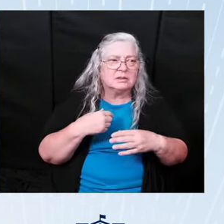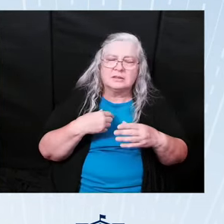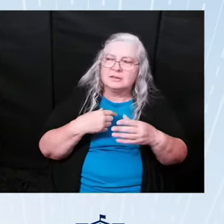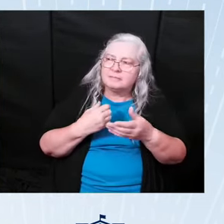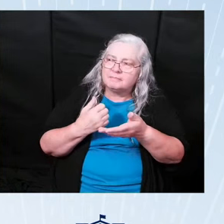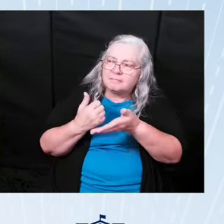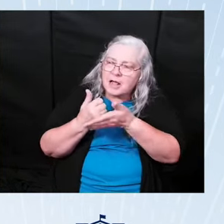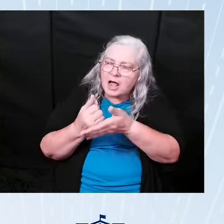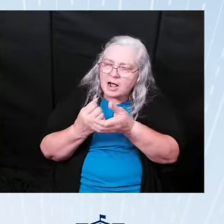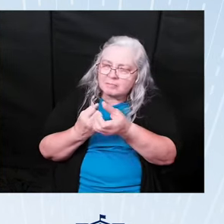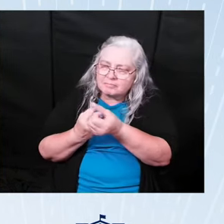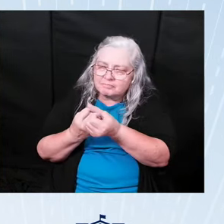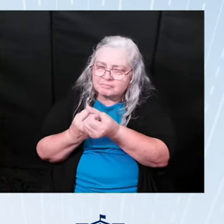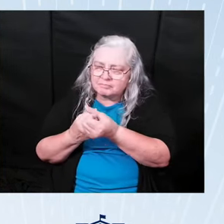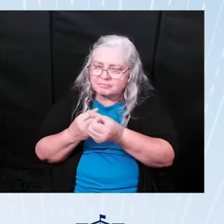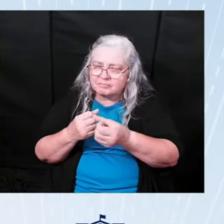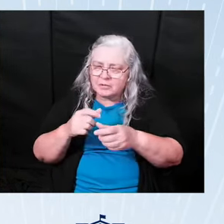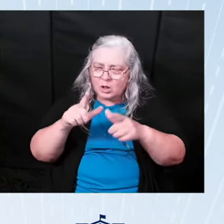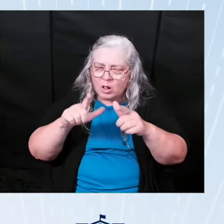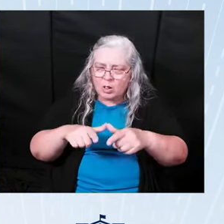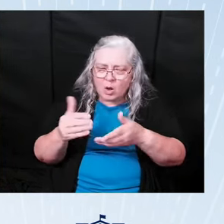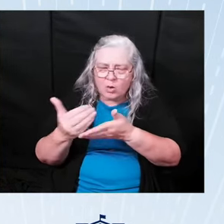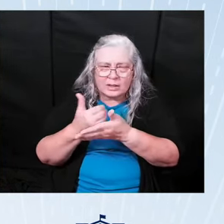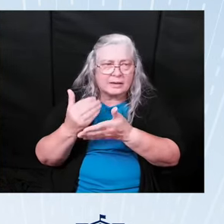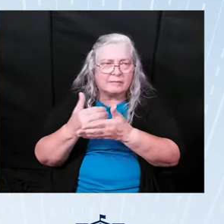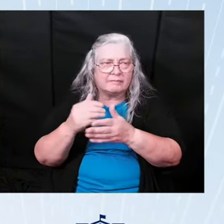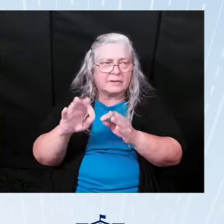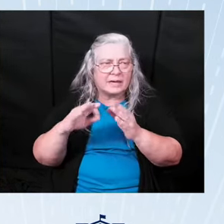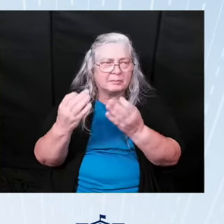for the environment, but also for the families I assist day in, day out.